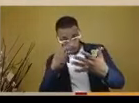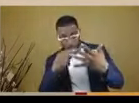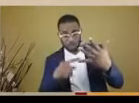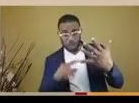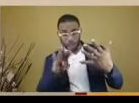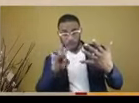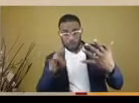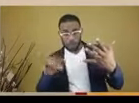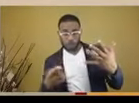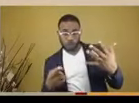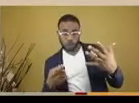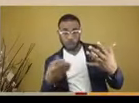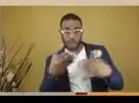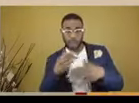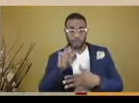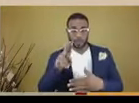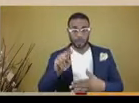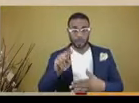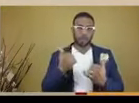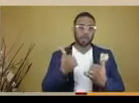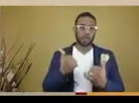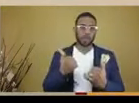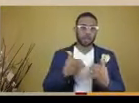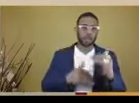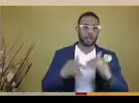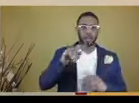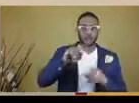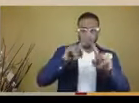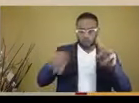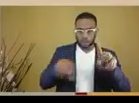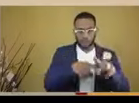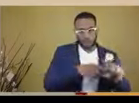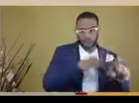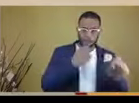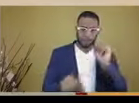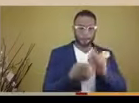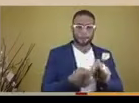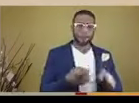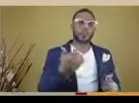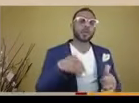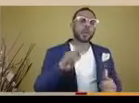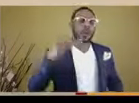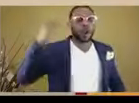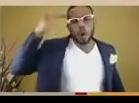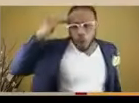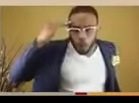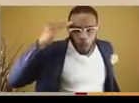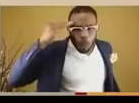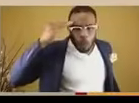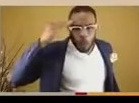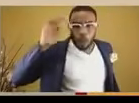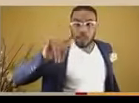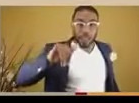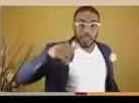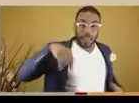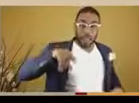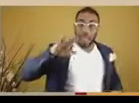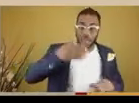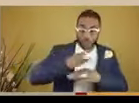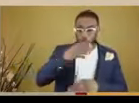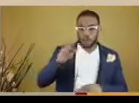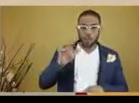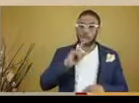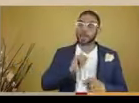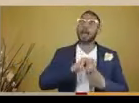Jr. after Clinton with triangulation. Backlash. We should have known that after Obama, there would be